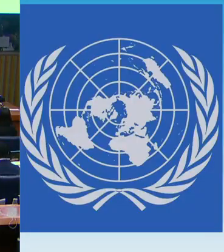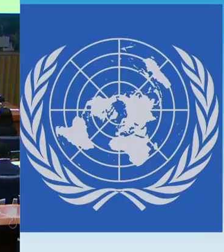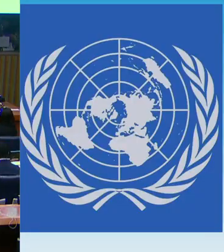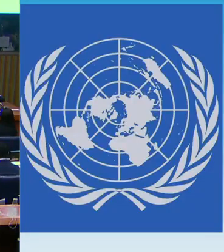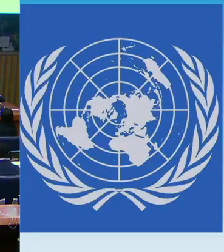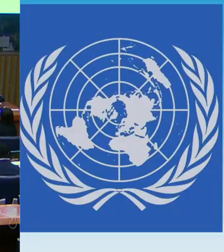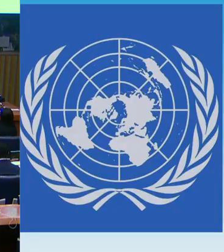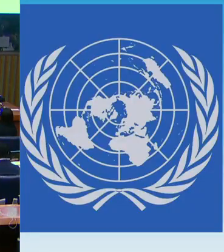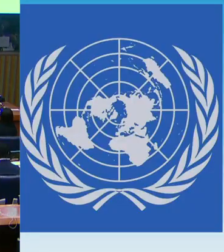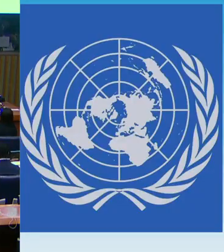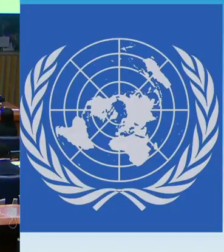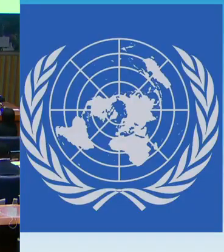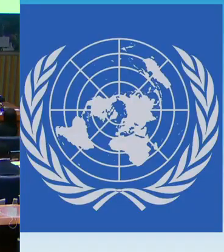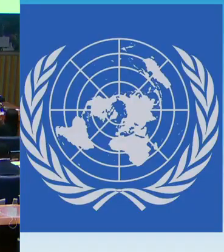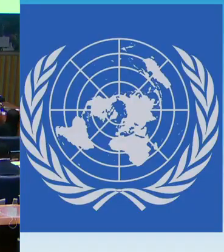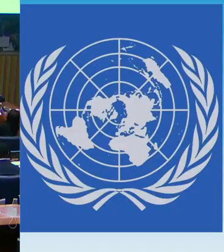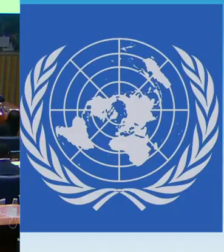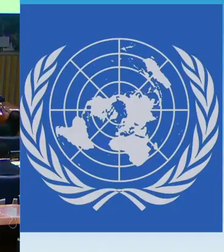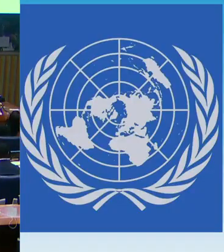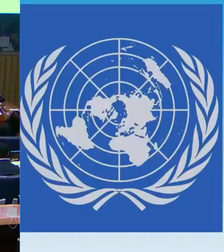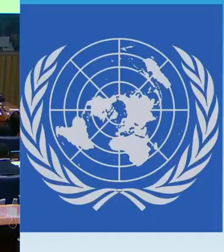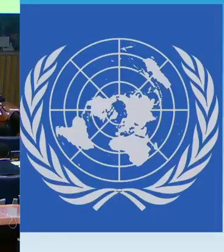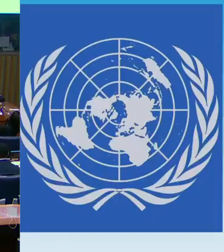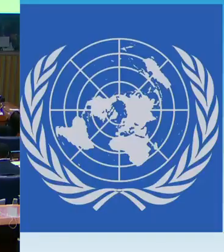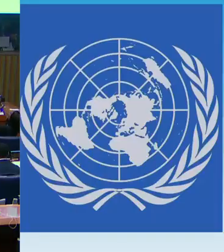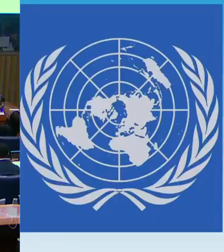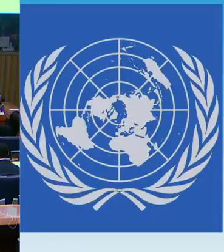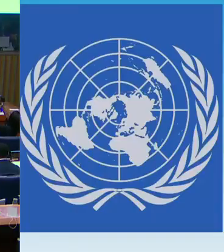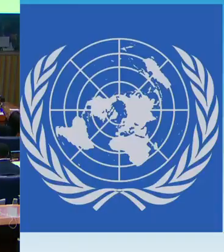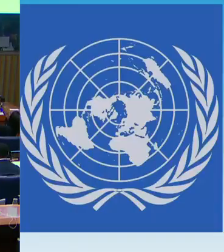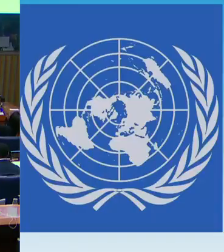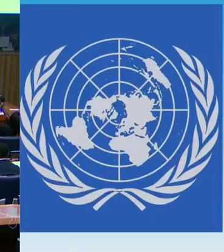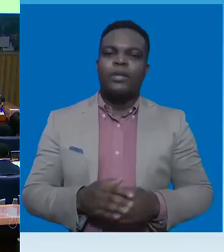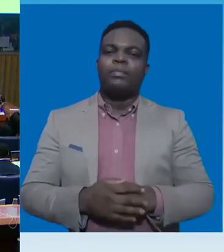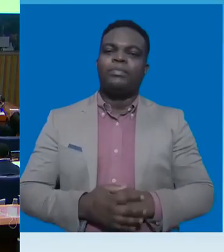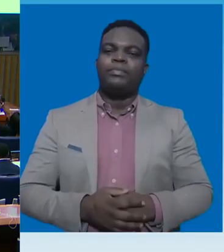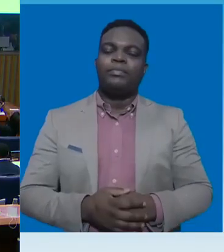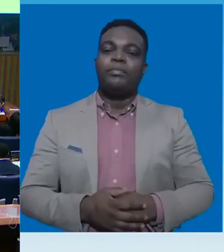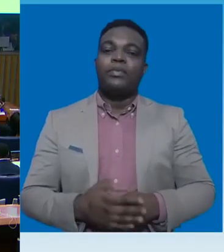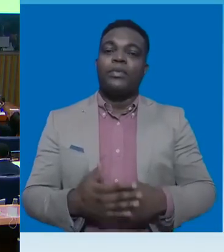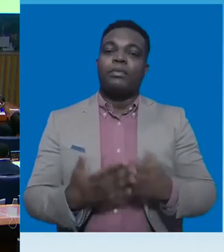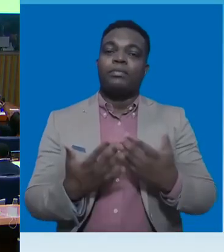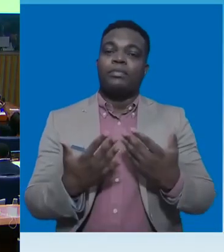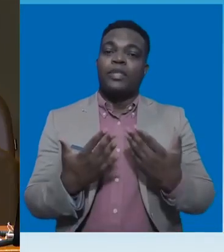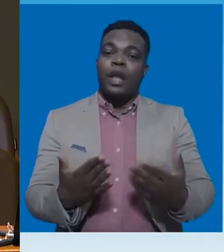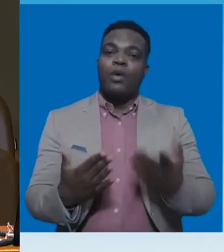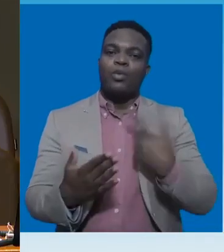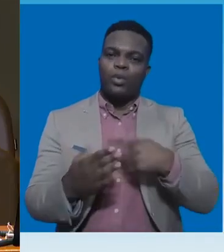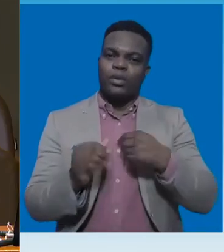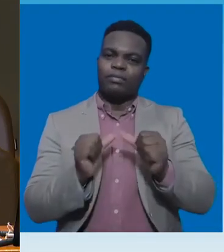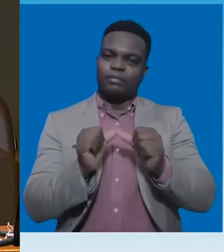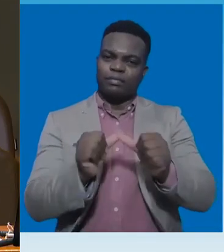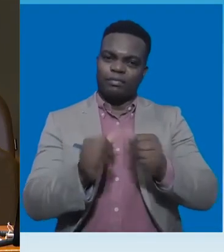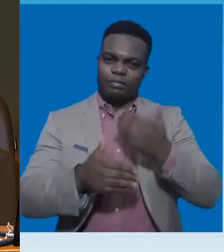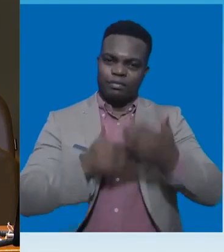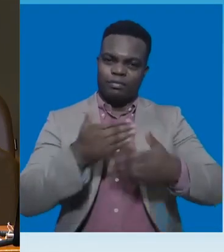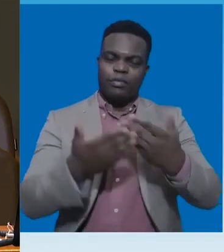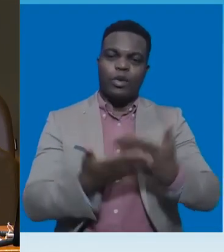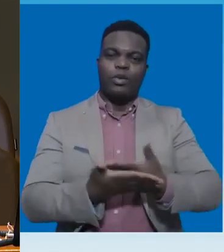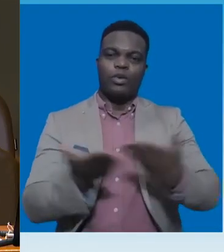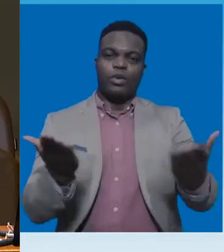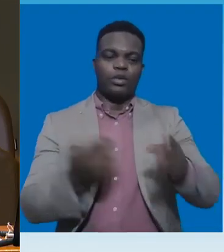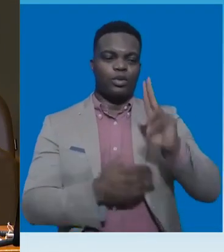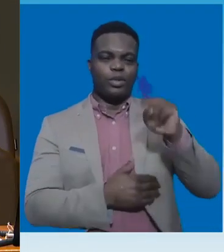So as we continue this launch of the United Nations Disability Inclusion Strategy, it is my pleasure